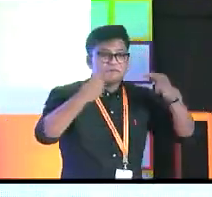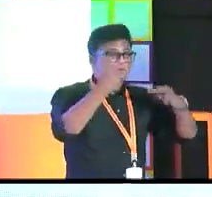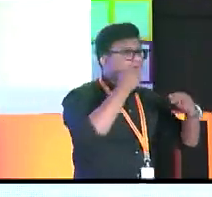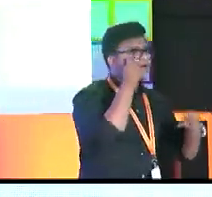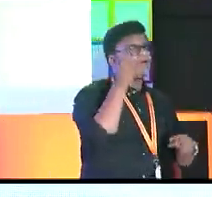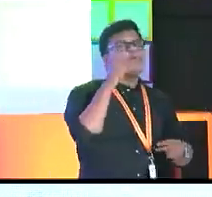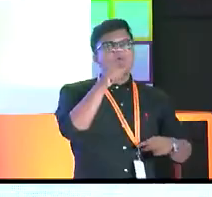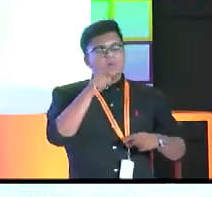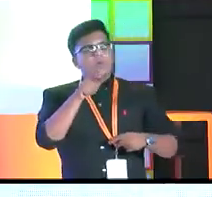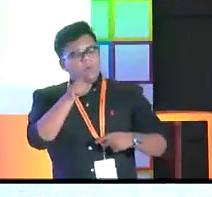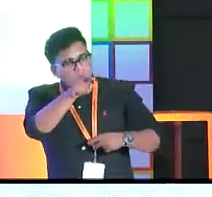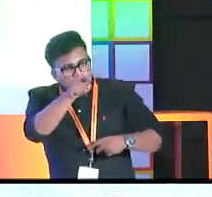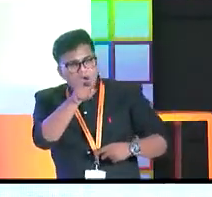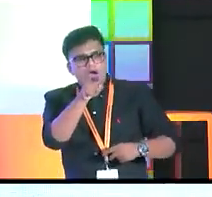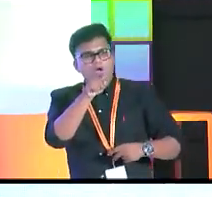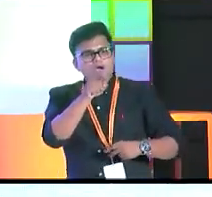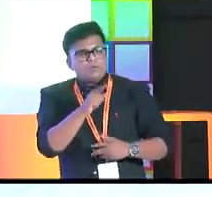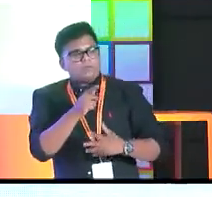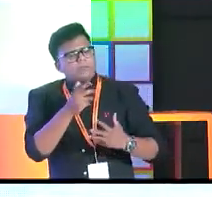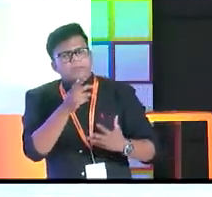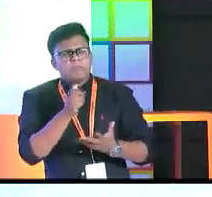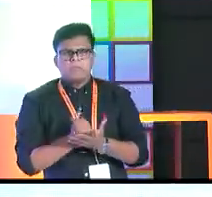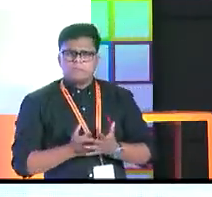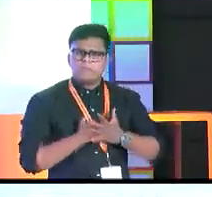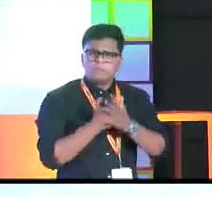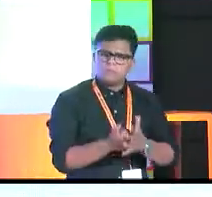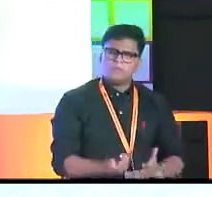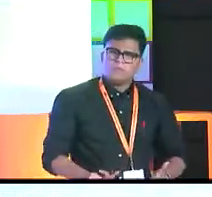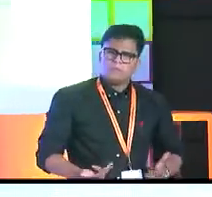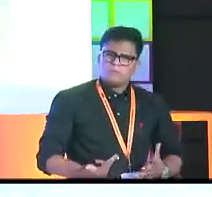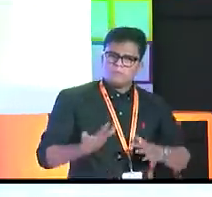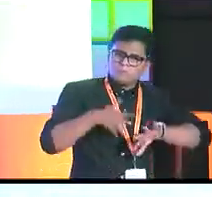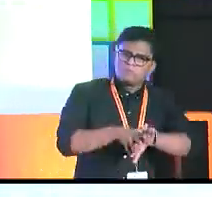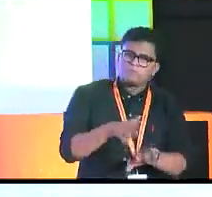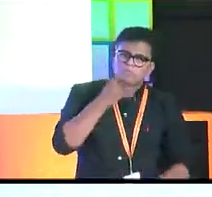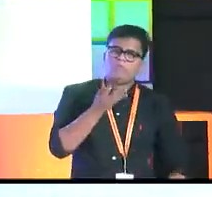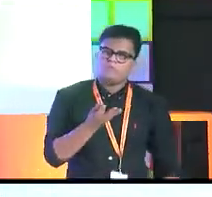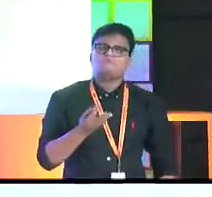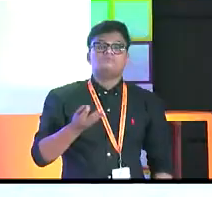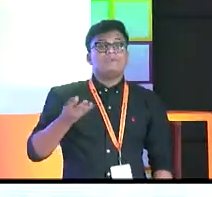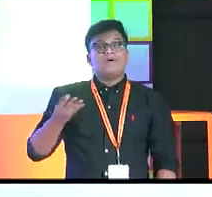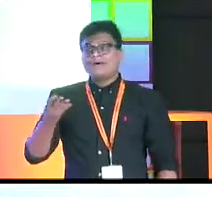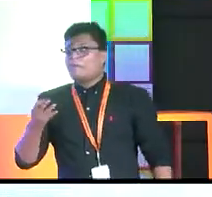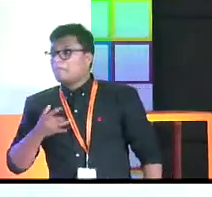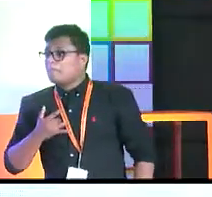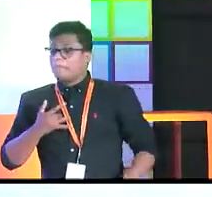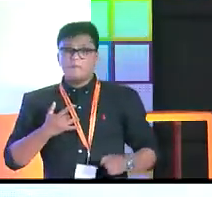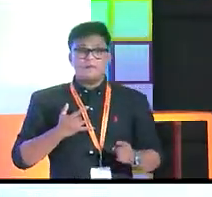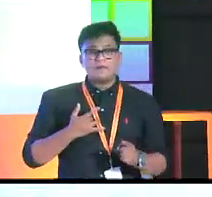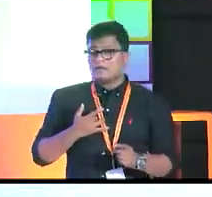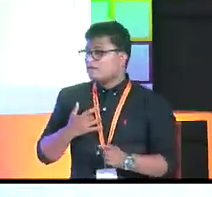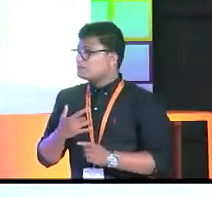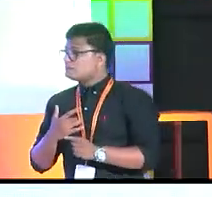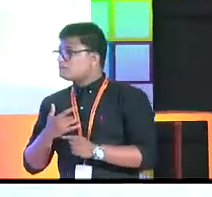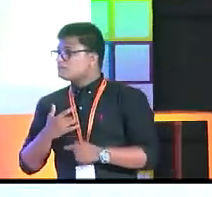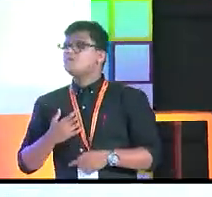community which needs to be inclusive, which needs to become a part of it. And because some friends just